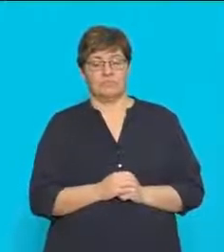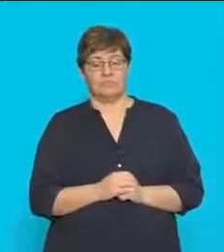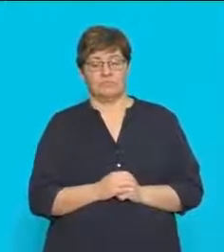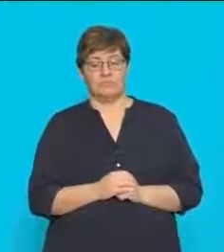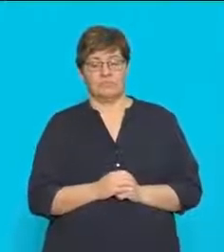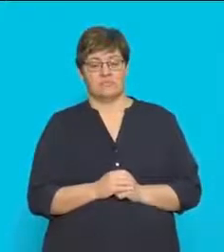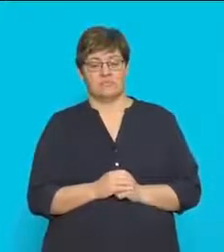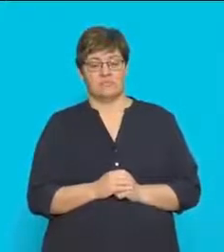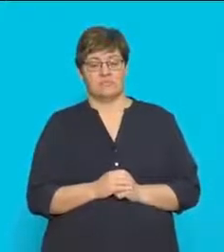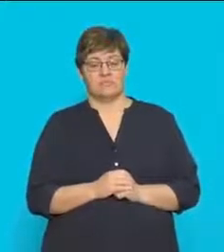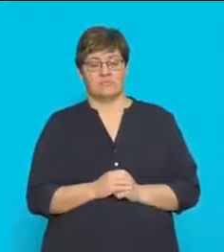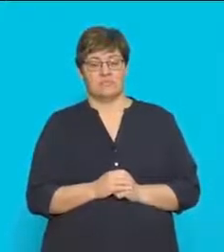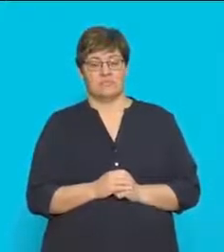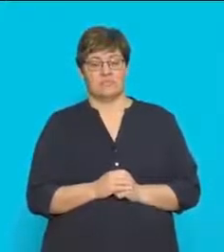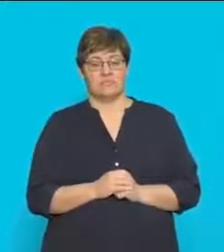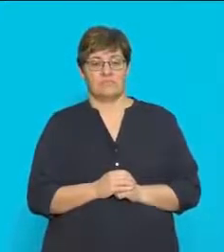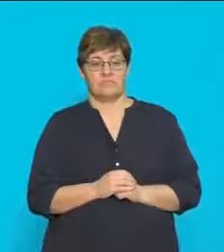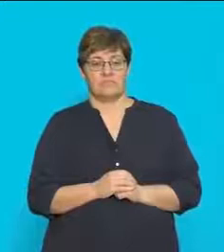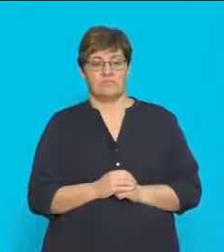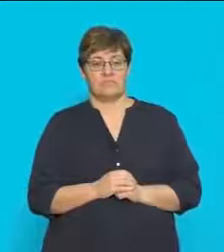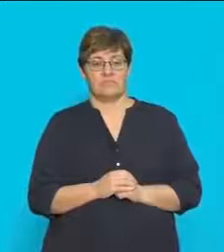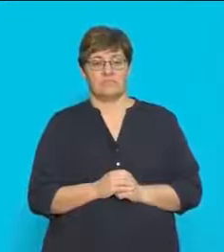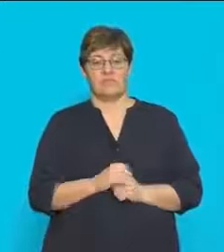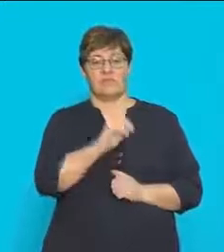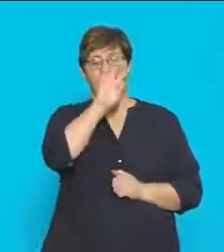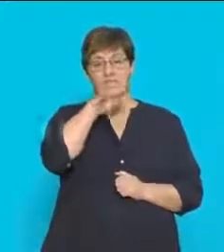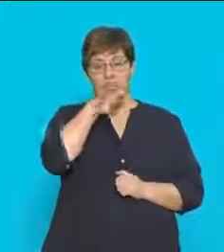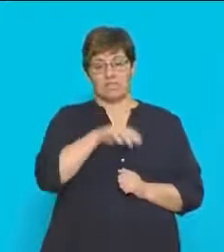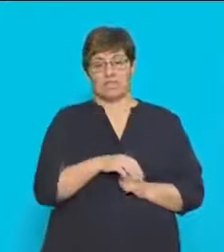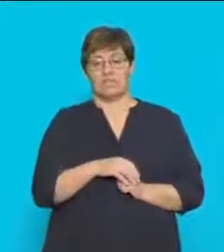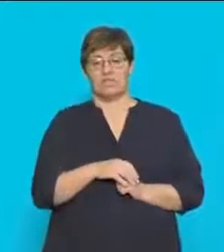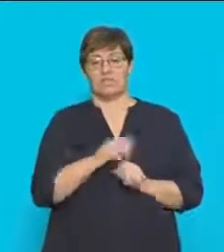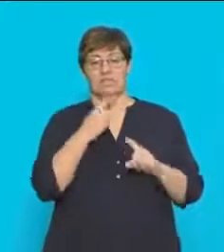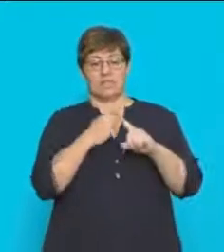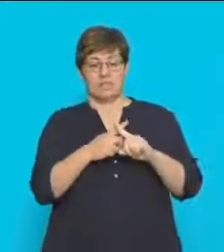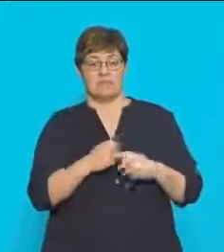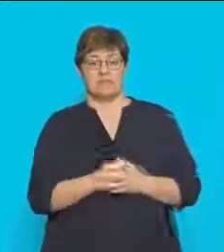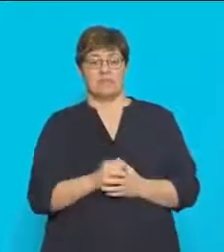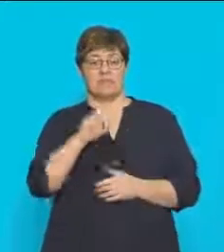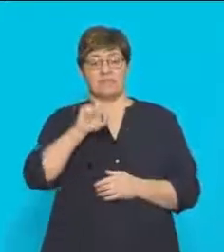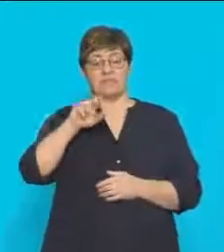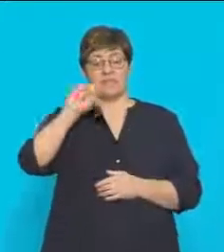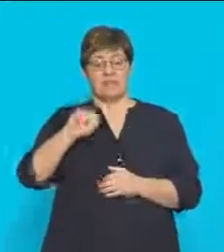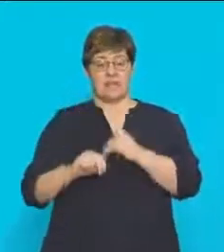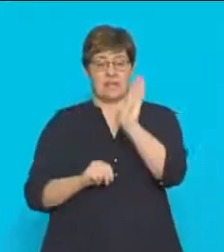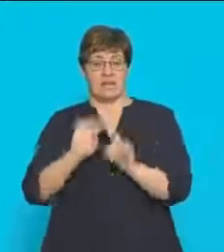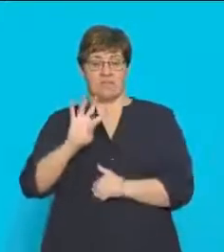Okay, so we're going to put this fraction into our calculator. 14 times